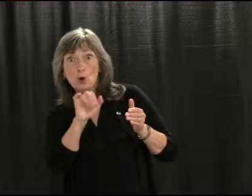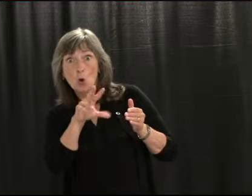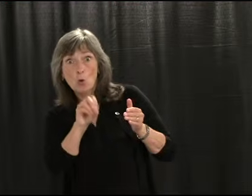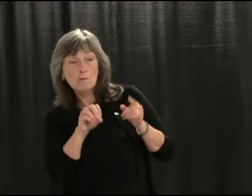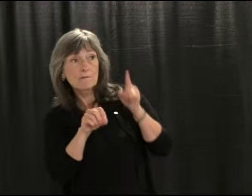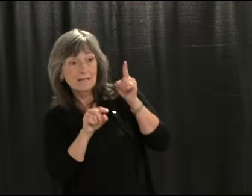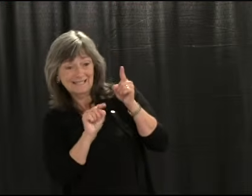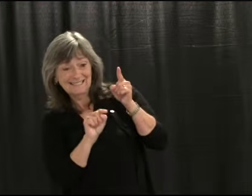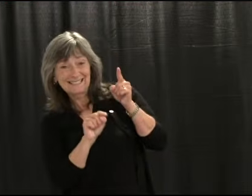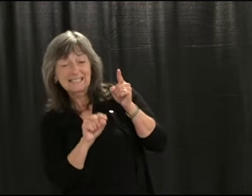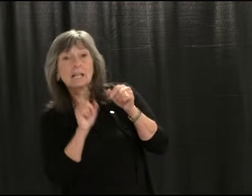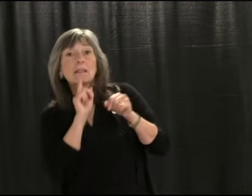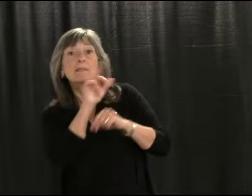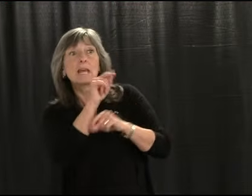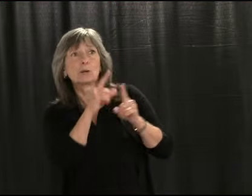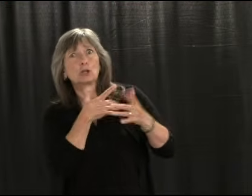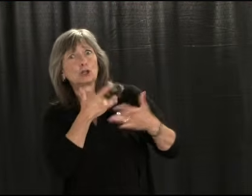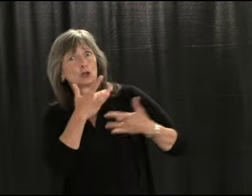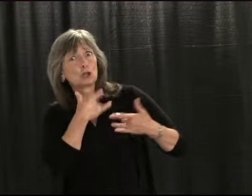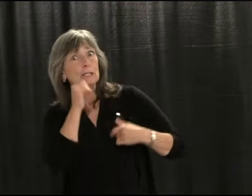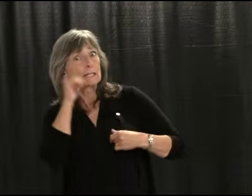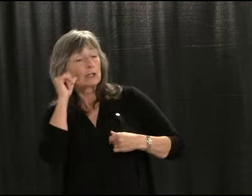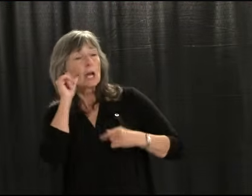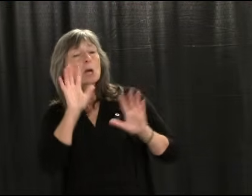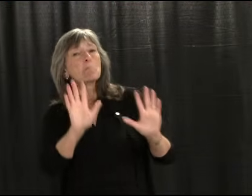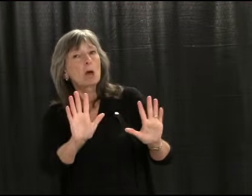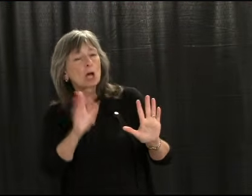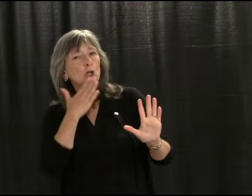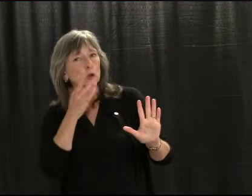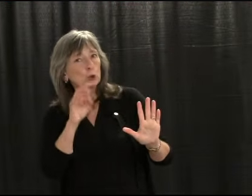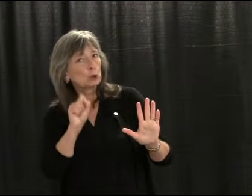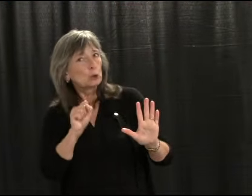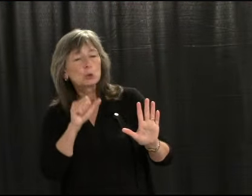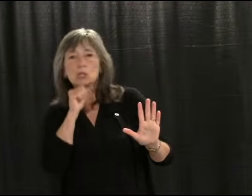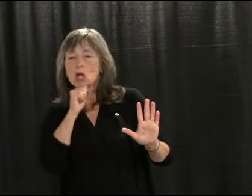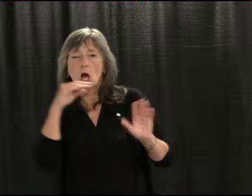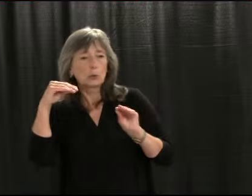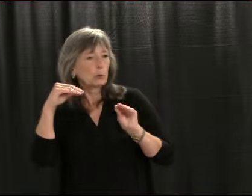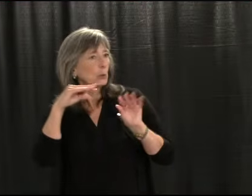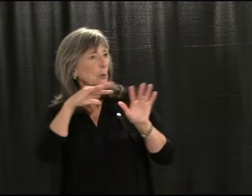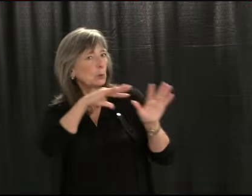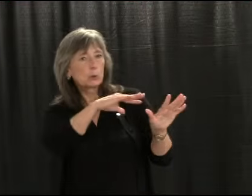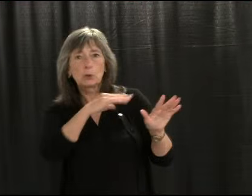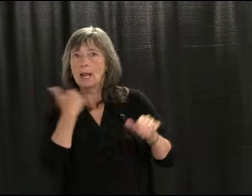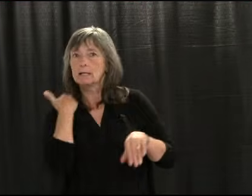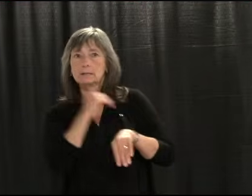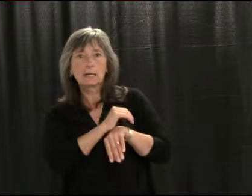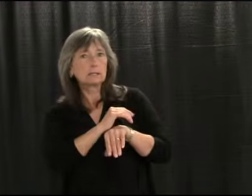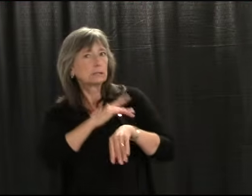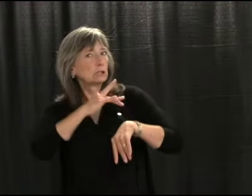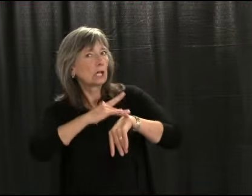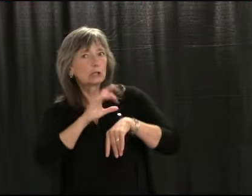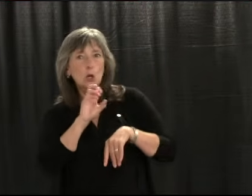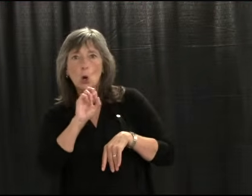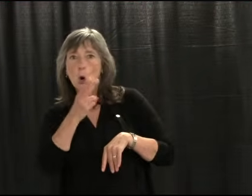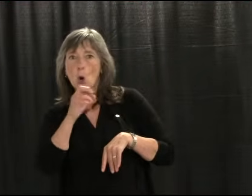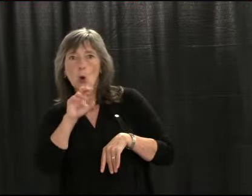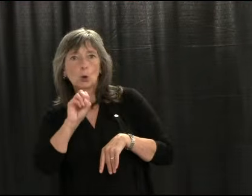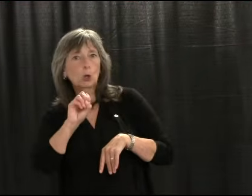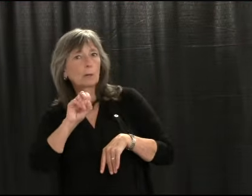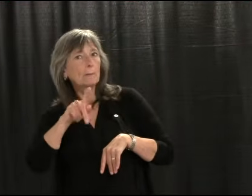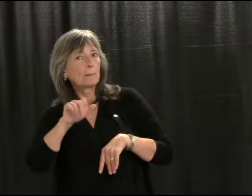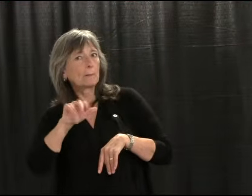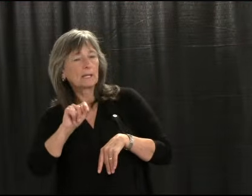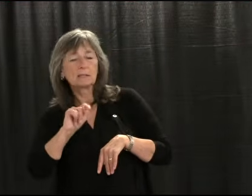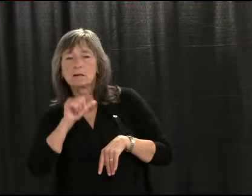Ochre Pit Cove was an extreme worry, but the good news there is it did not make it to Ochre Pit Cove last night or yet today, so